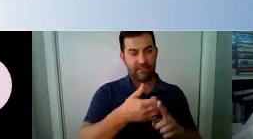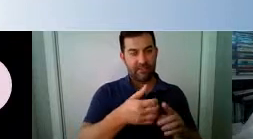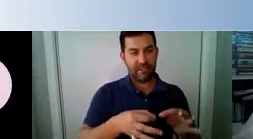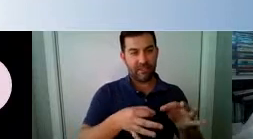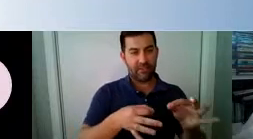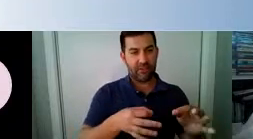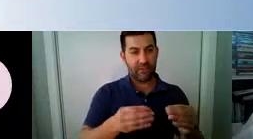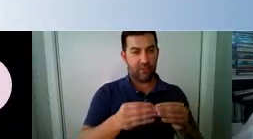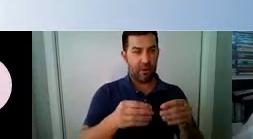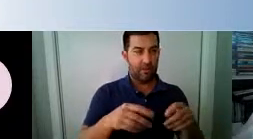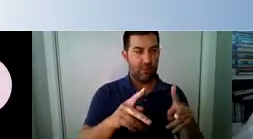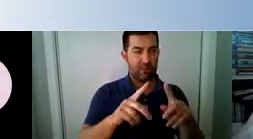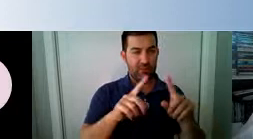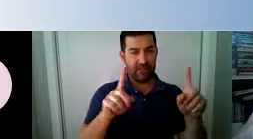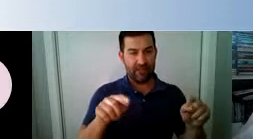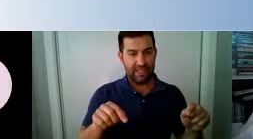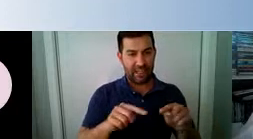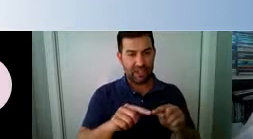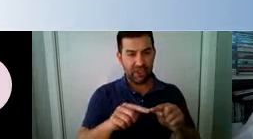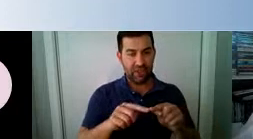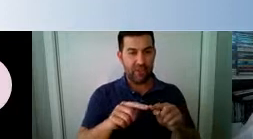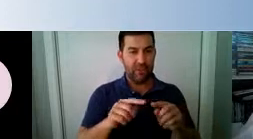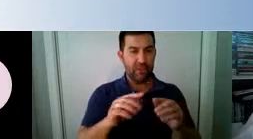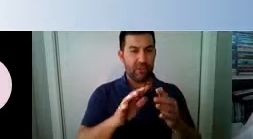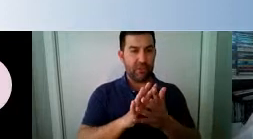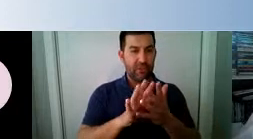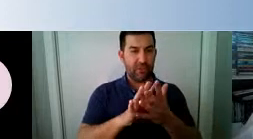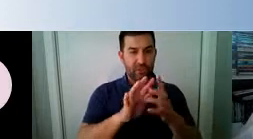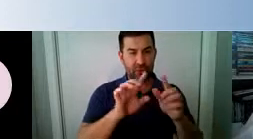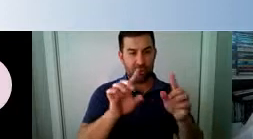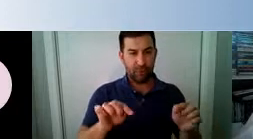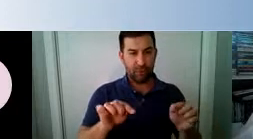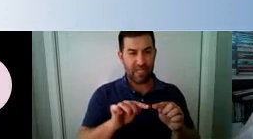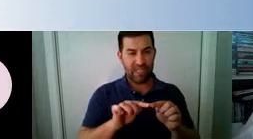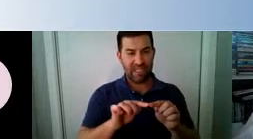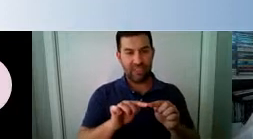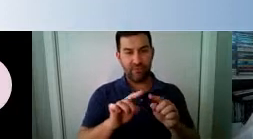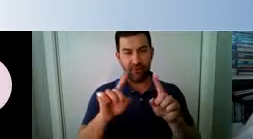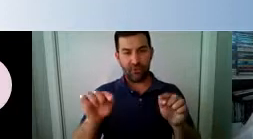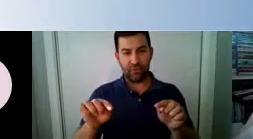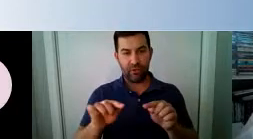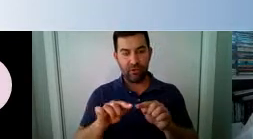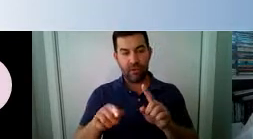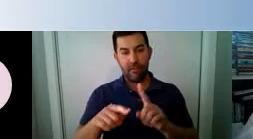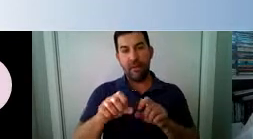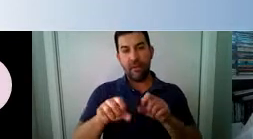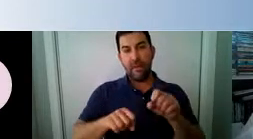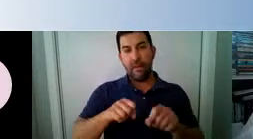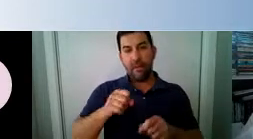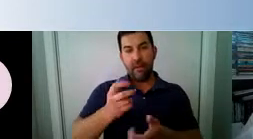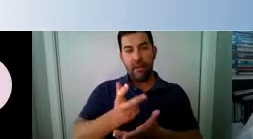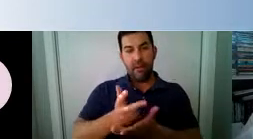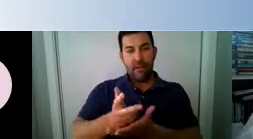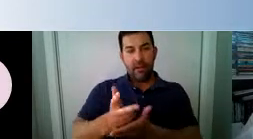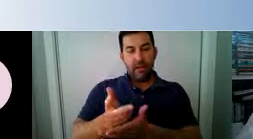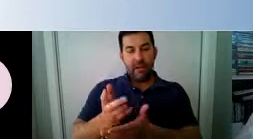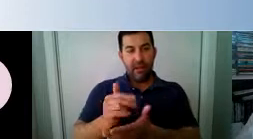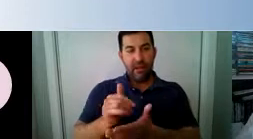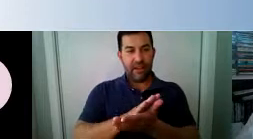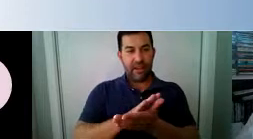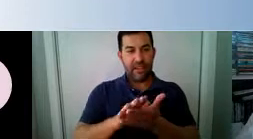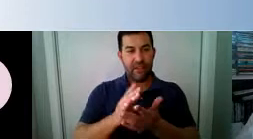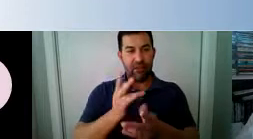for signage with screening, as well as we see the covered bike parking here, which is also nice to